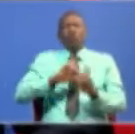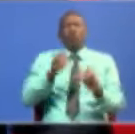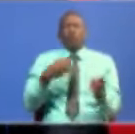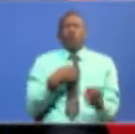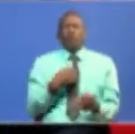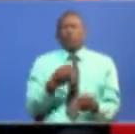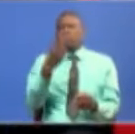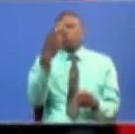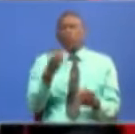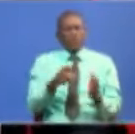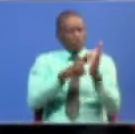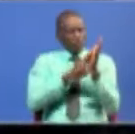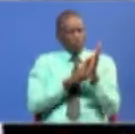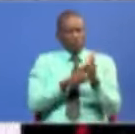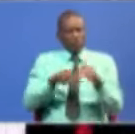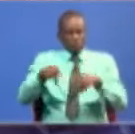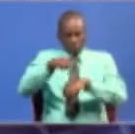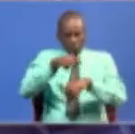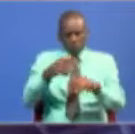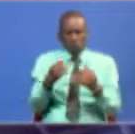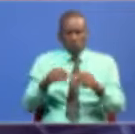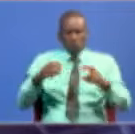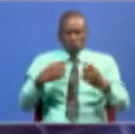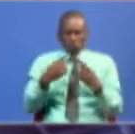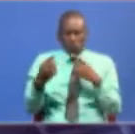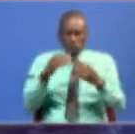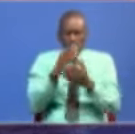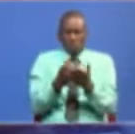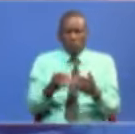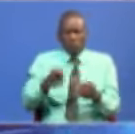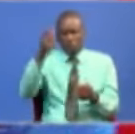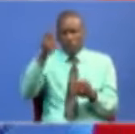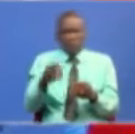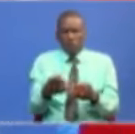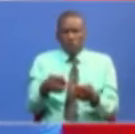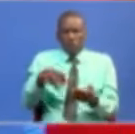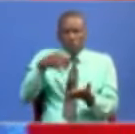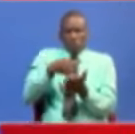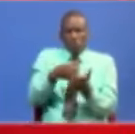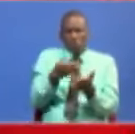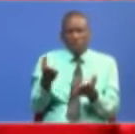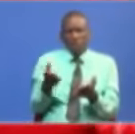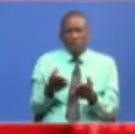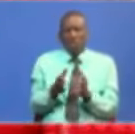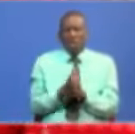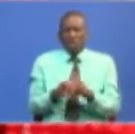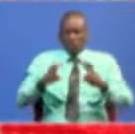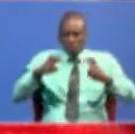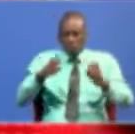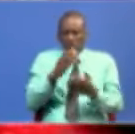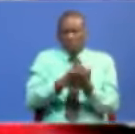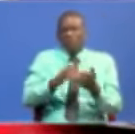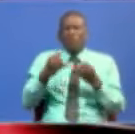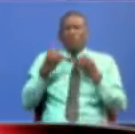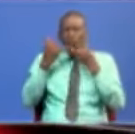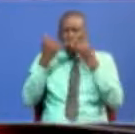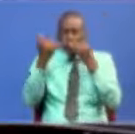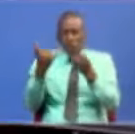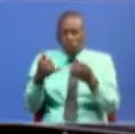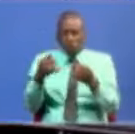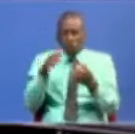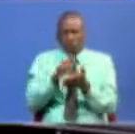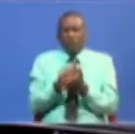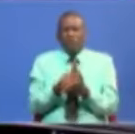representation, I beg your pardon, principle. Now, let's take a look at some of the, rather the judges who are part of this and also look at some further details on the same. So